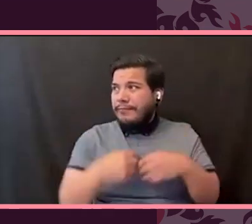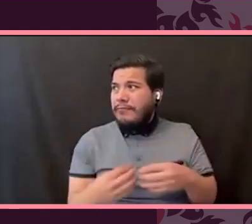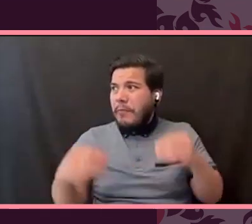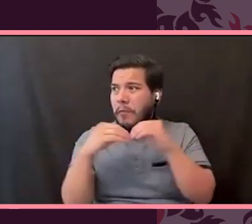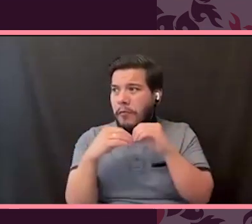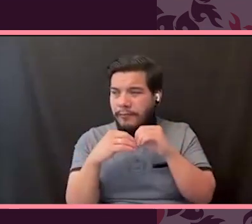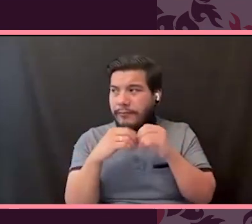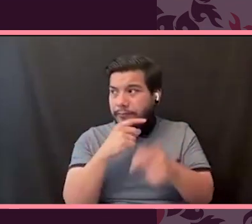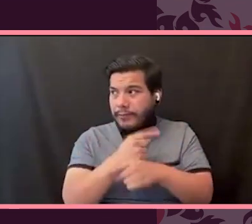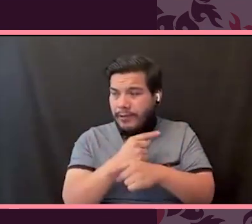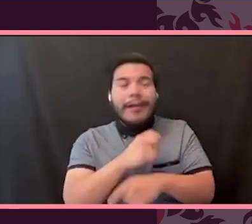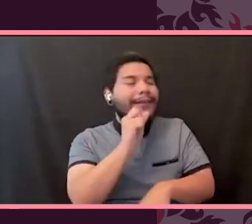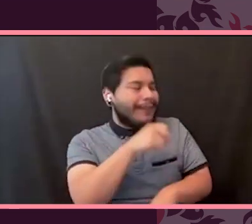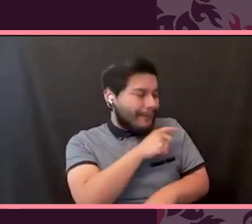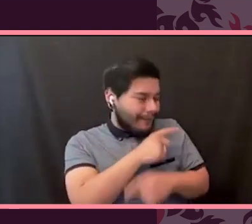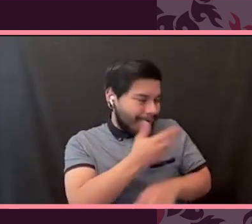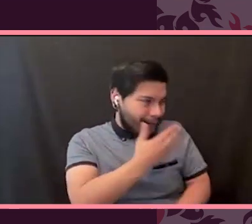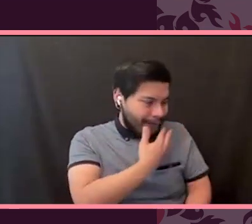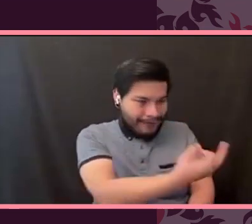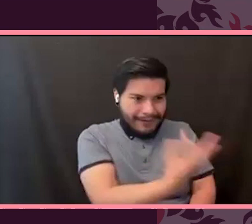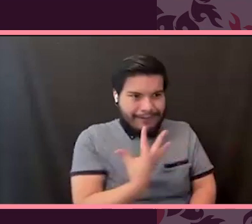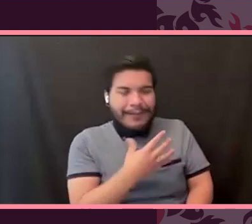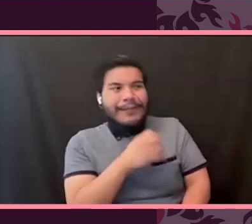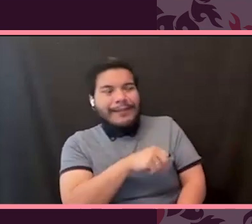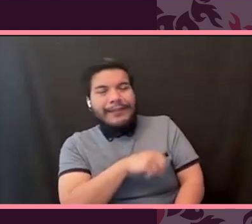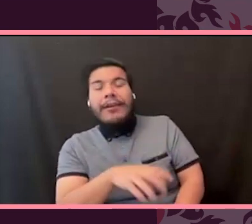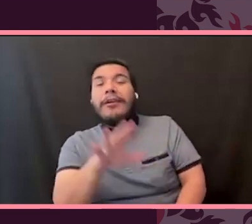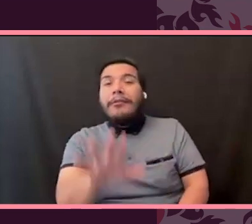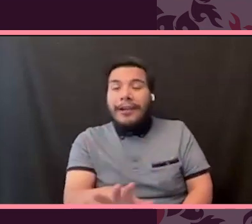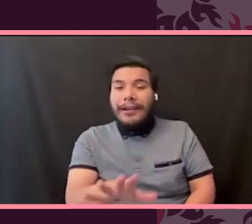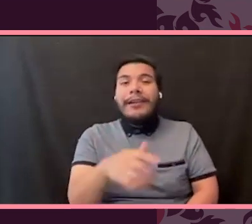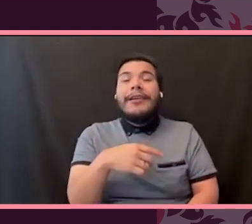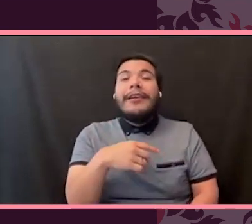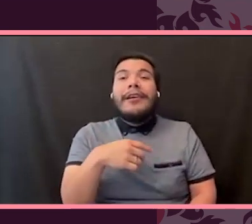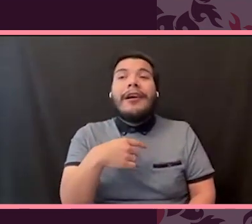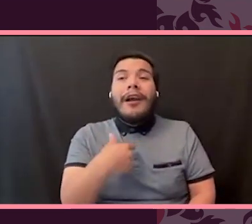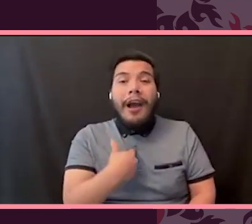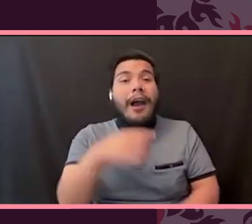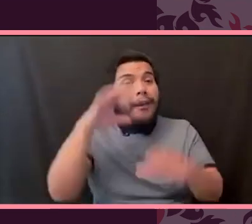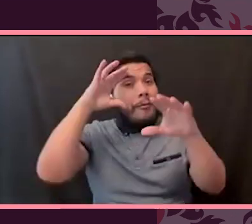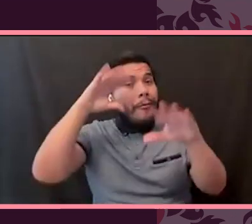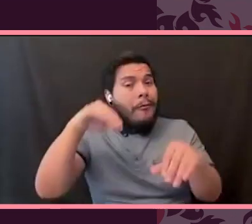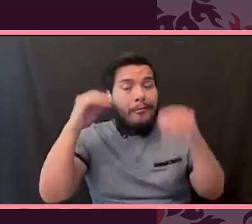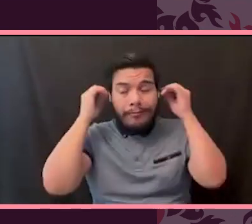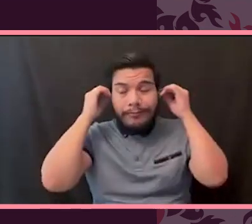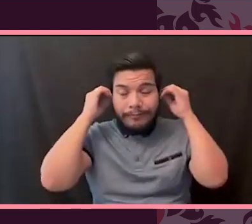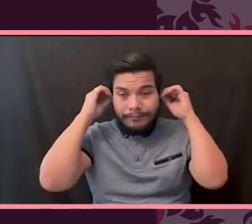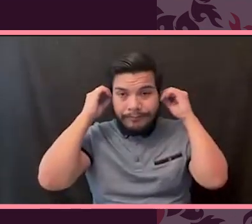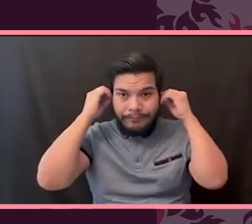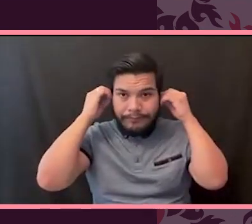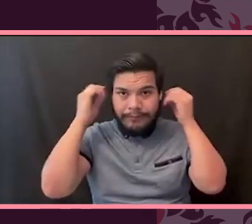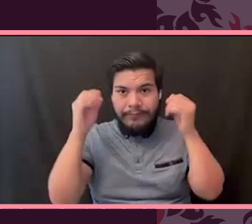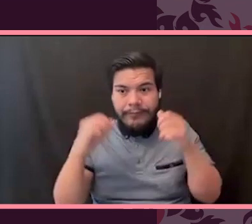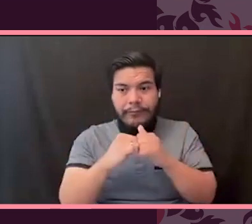need a cue. that? Thank Okay. you. Okay, so I hope that with